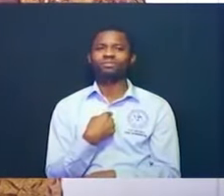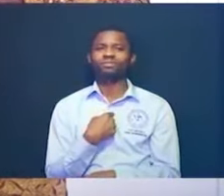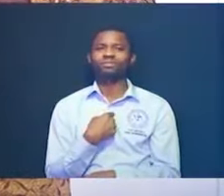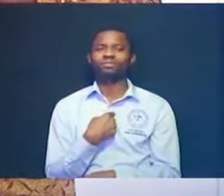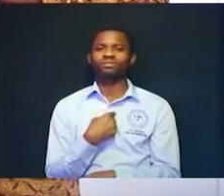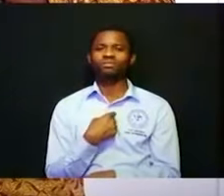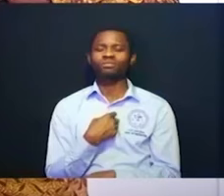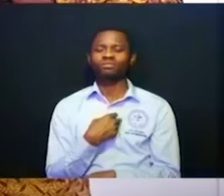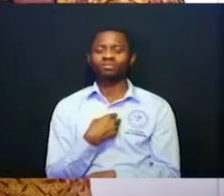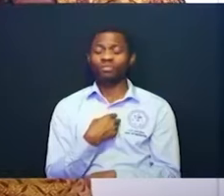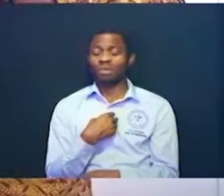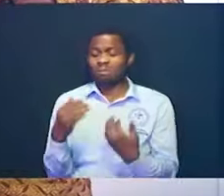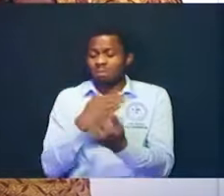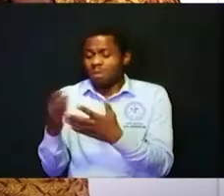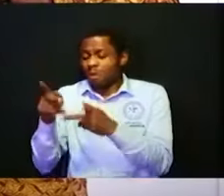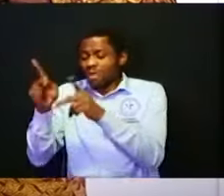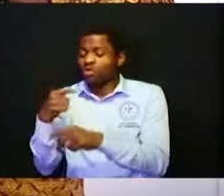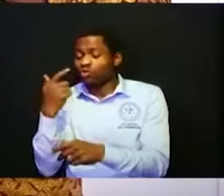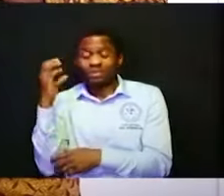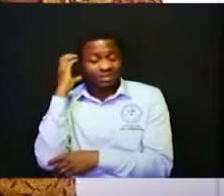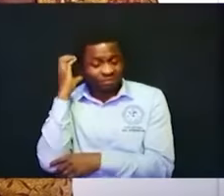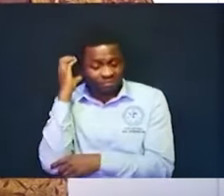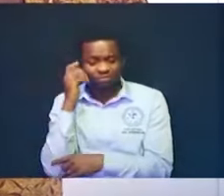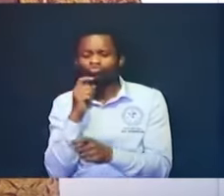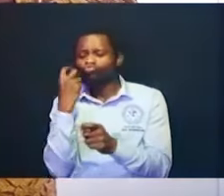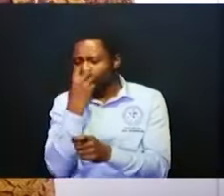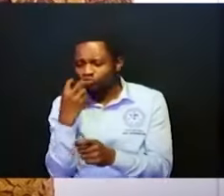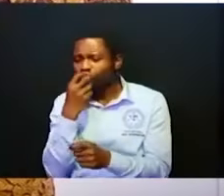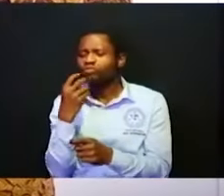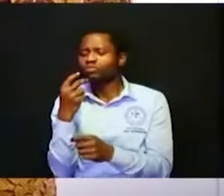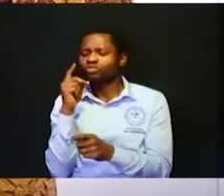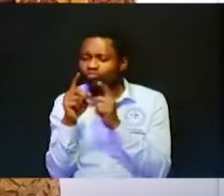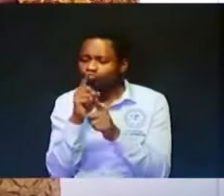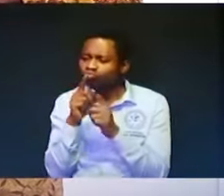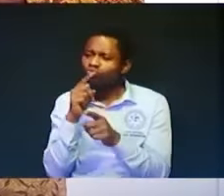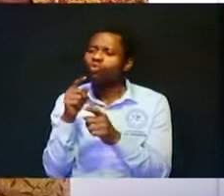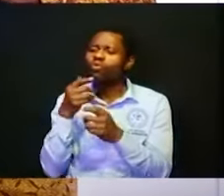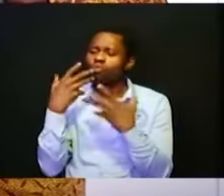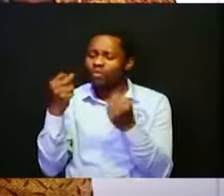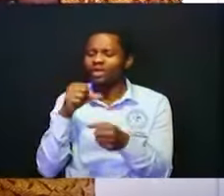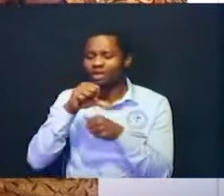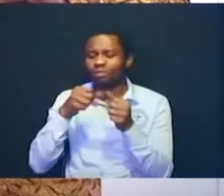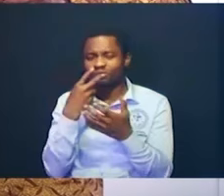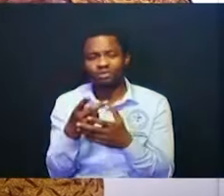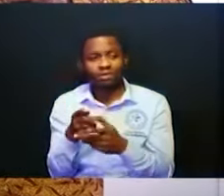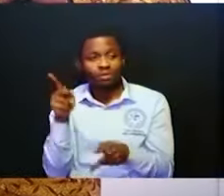whoever heard me spoke well of me and those who saw me commended